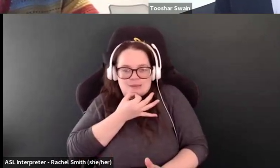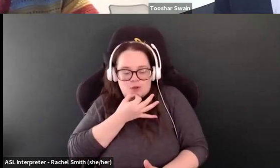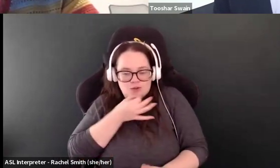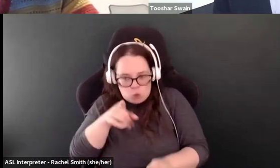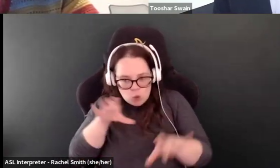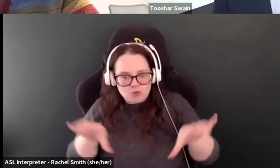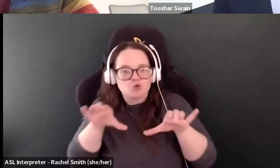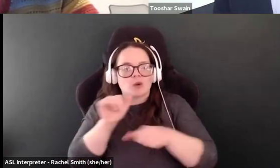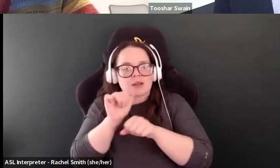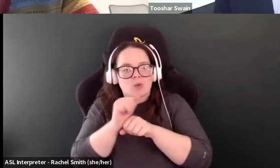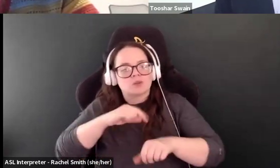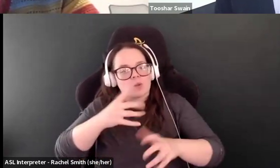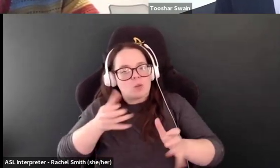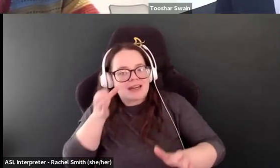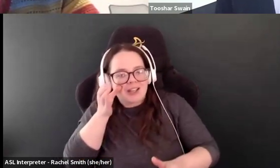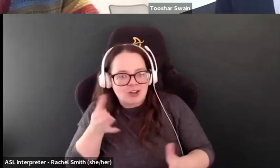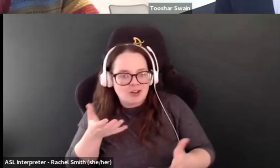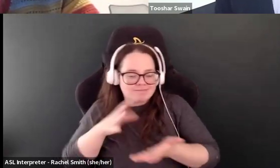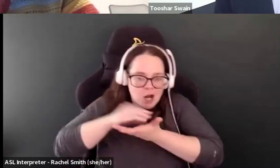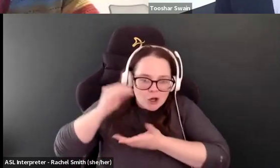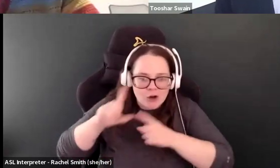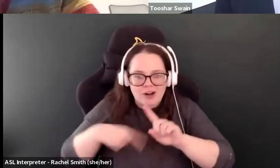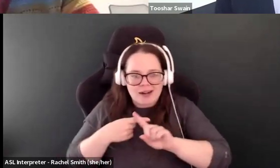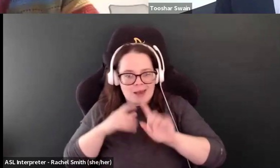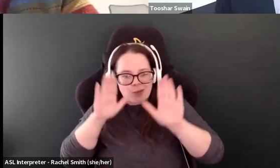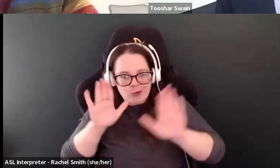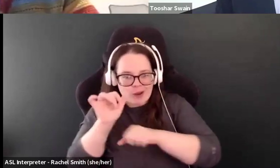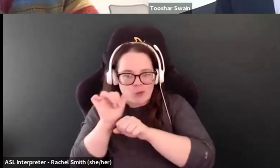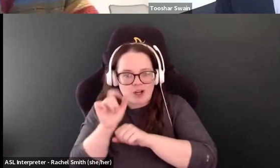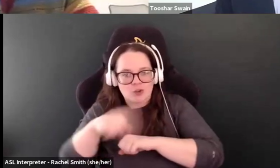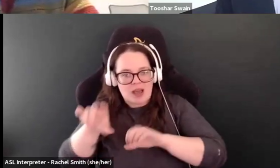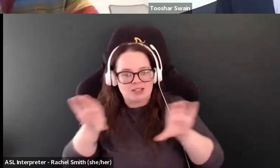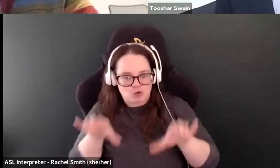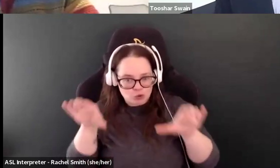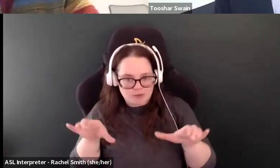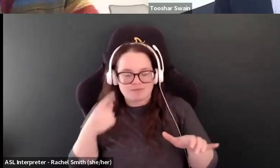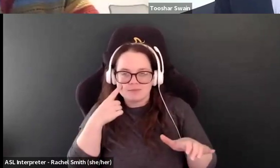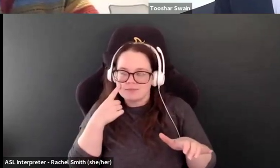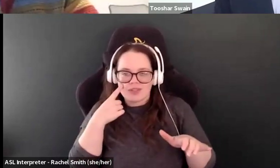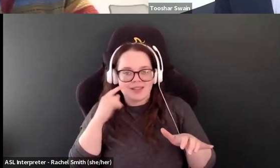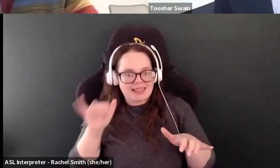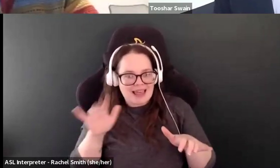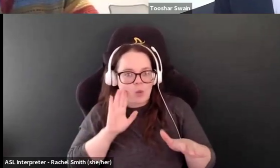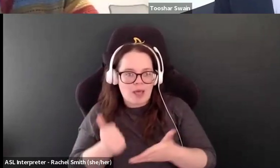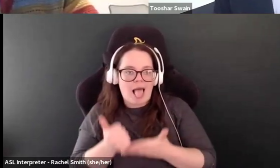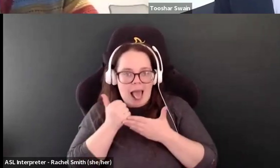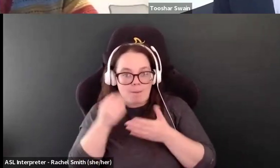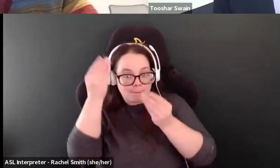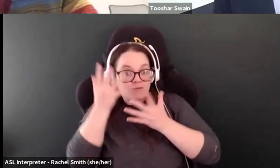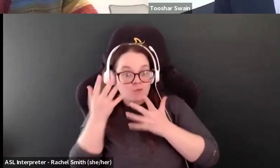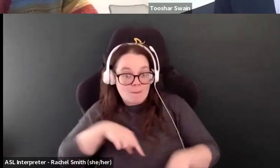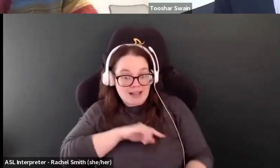hear, we want to learn about the great work that you're doing, because I think that helps inform us as